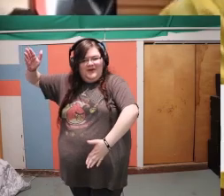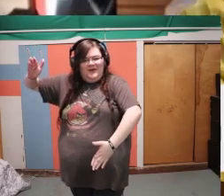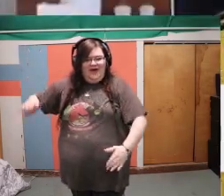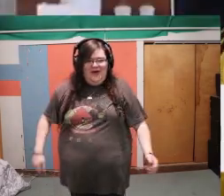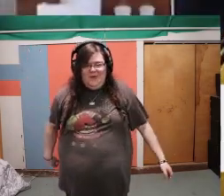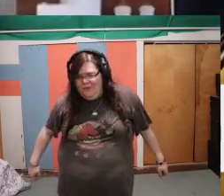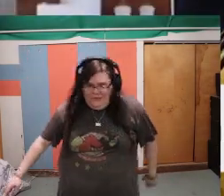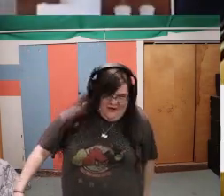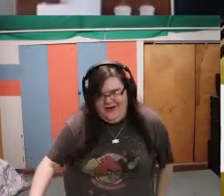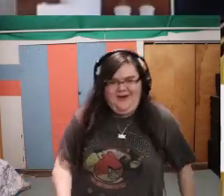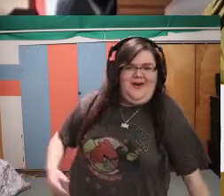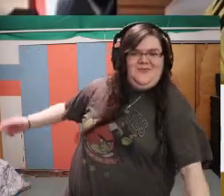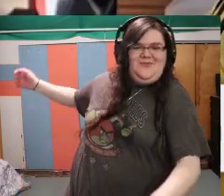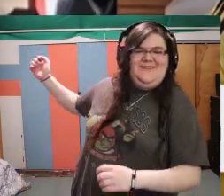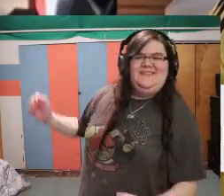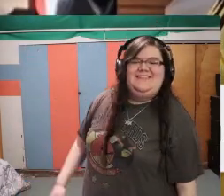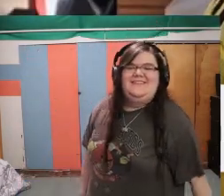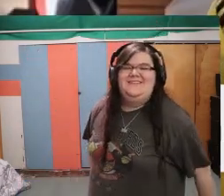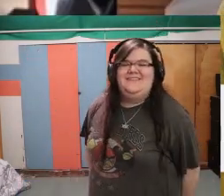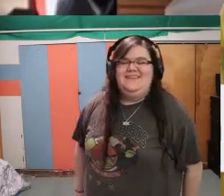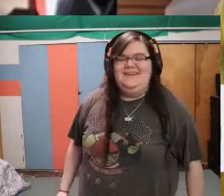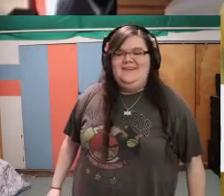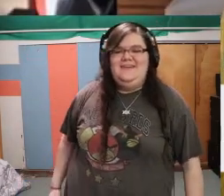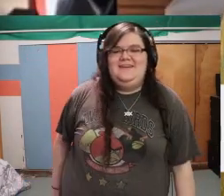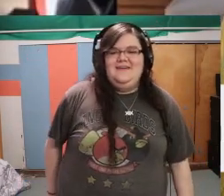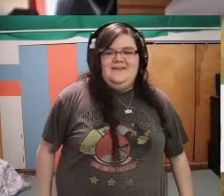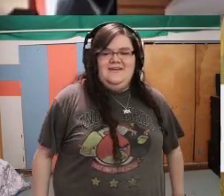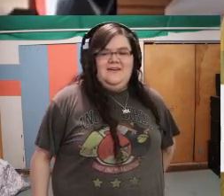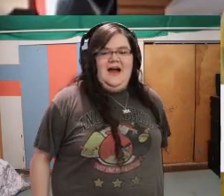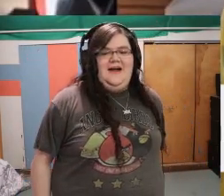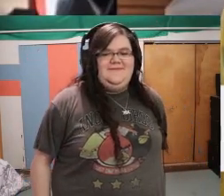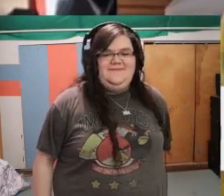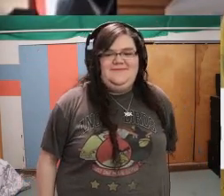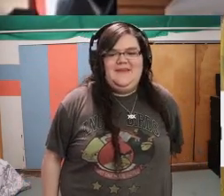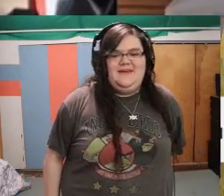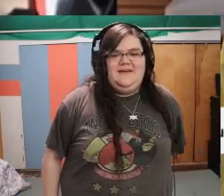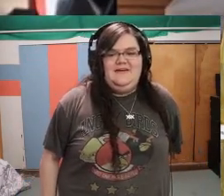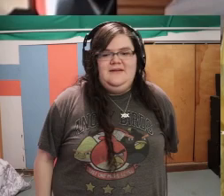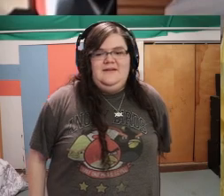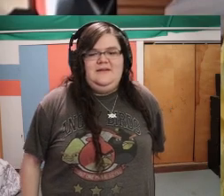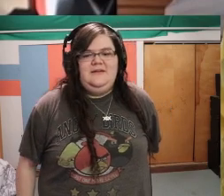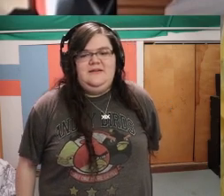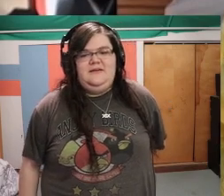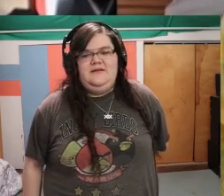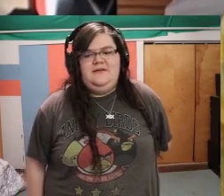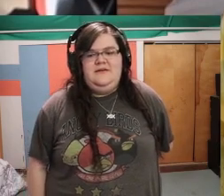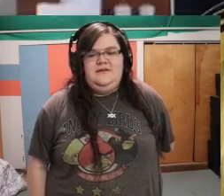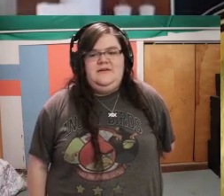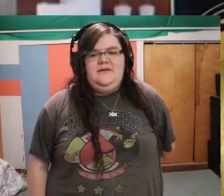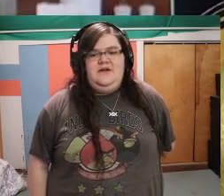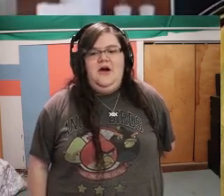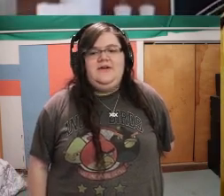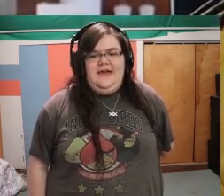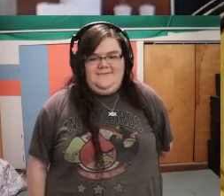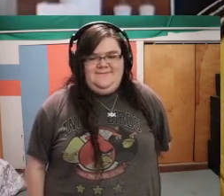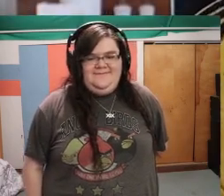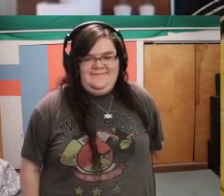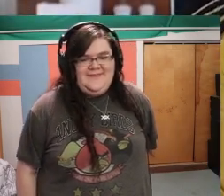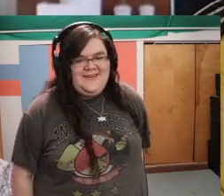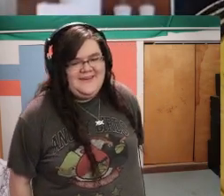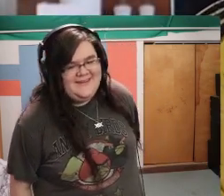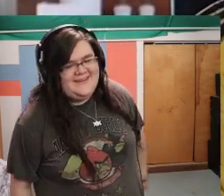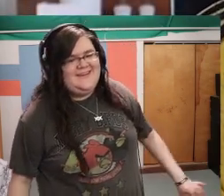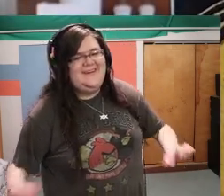GDVT! I don't know when this has been recorded, but it's before the Arsenal game against Man City. I'm